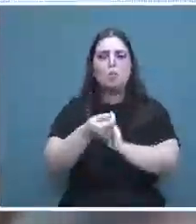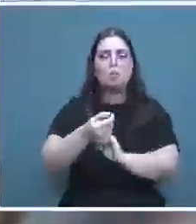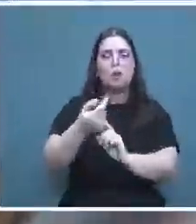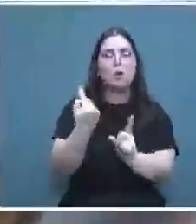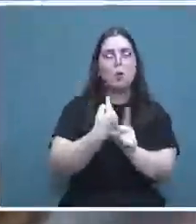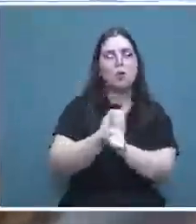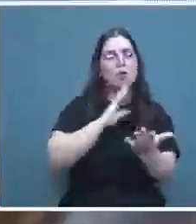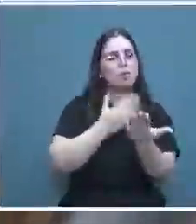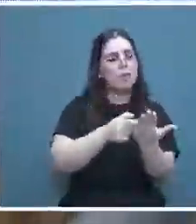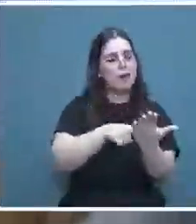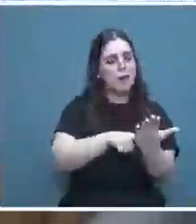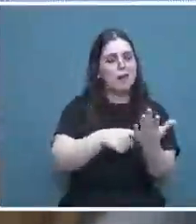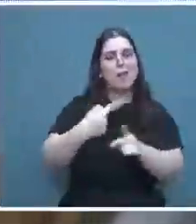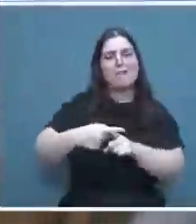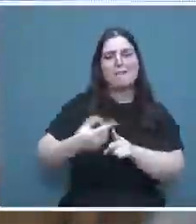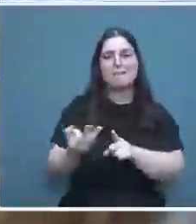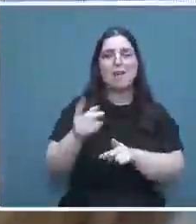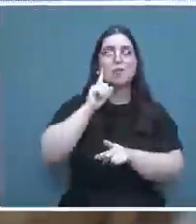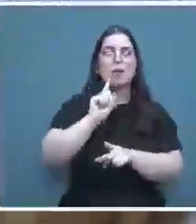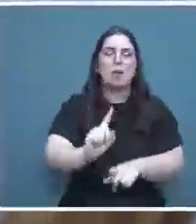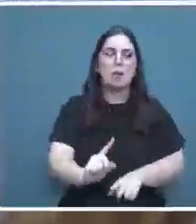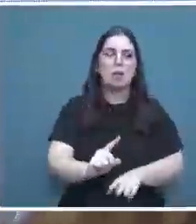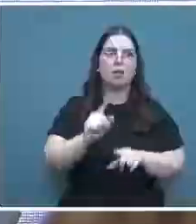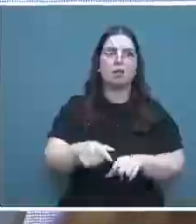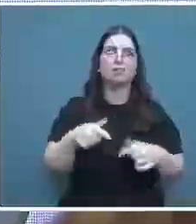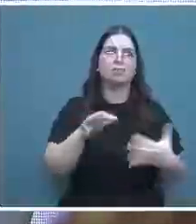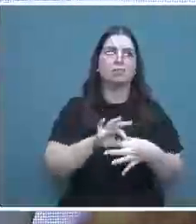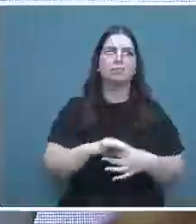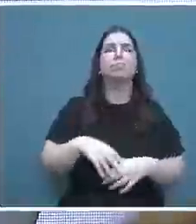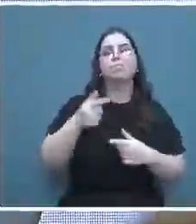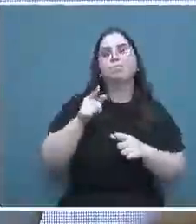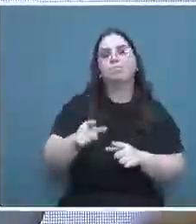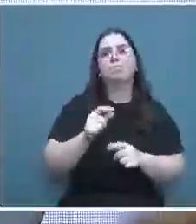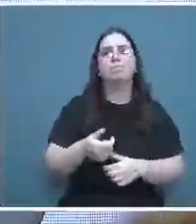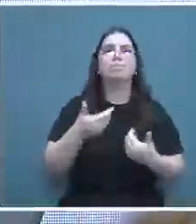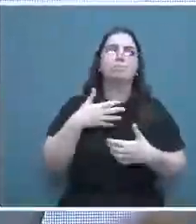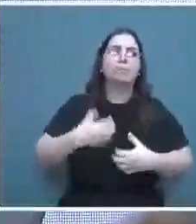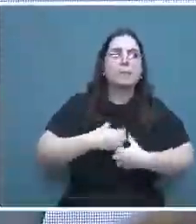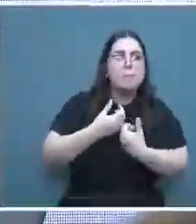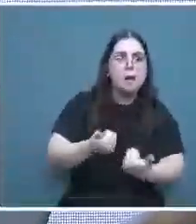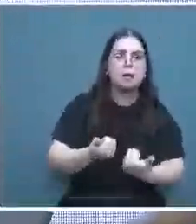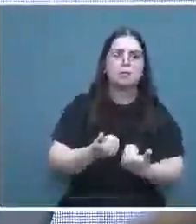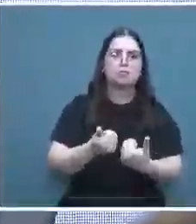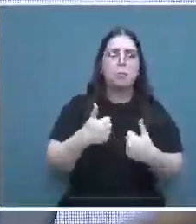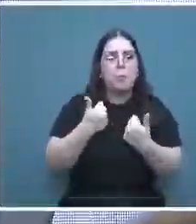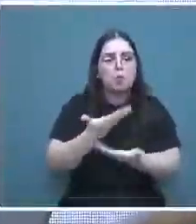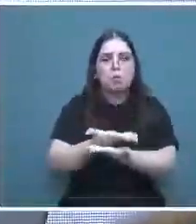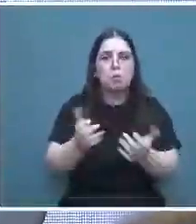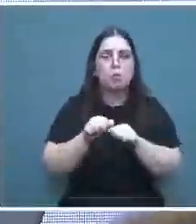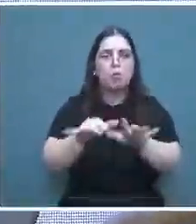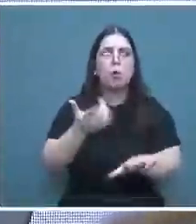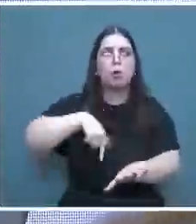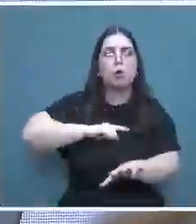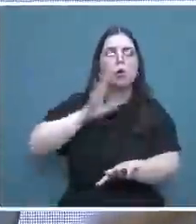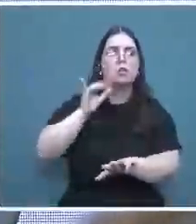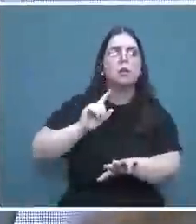this is the name. So she writes on that it's a dobrota, kindness. So that's why it's also we're also trying to